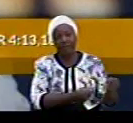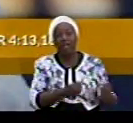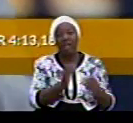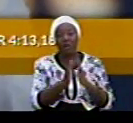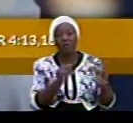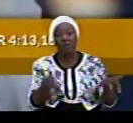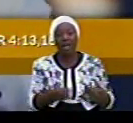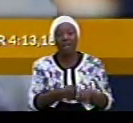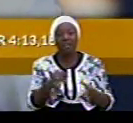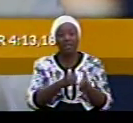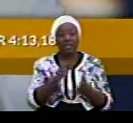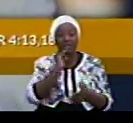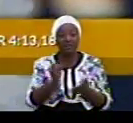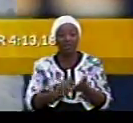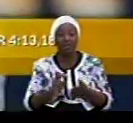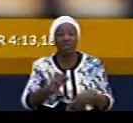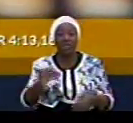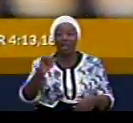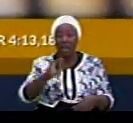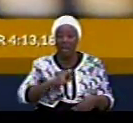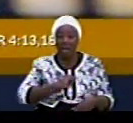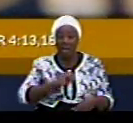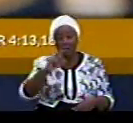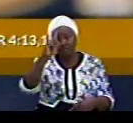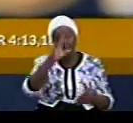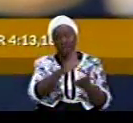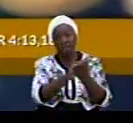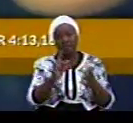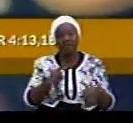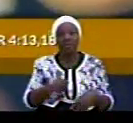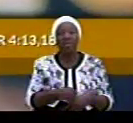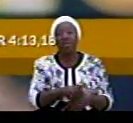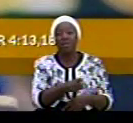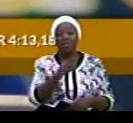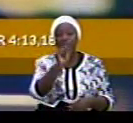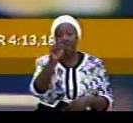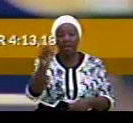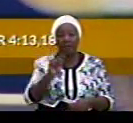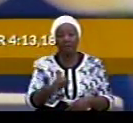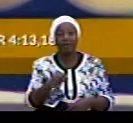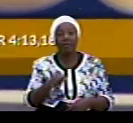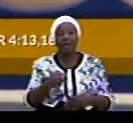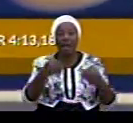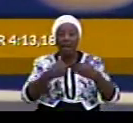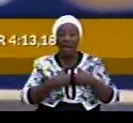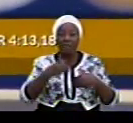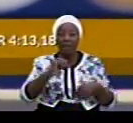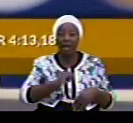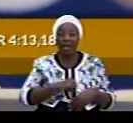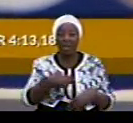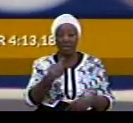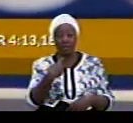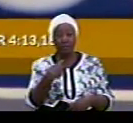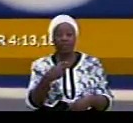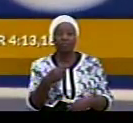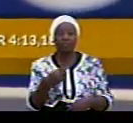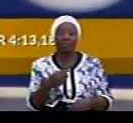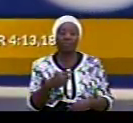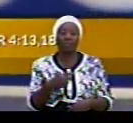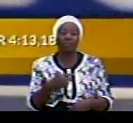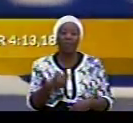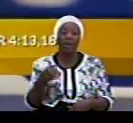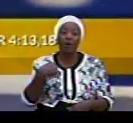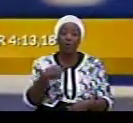written, I believed, therefore have I spoken. We